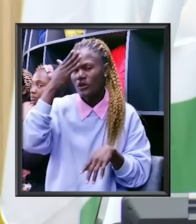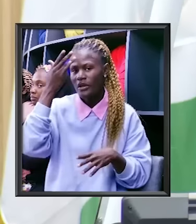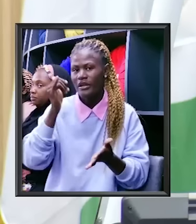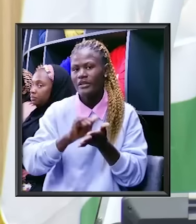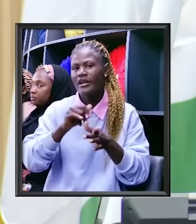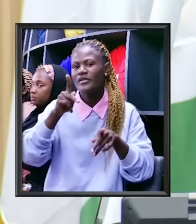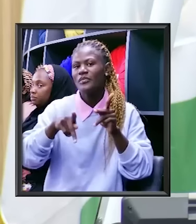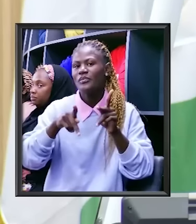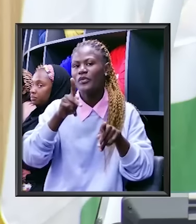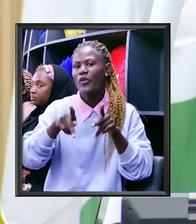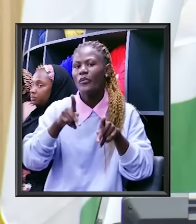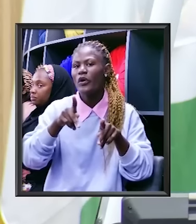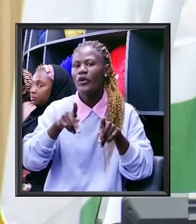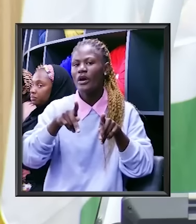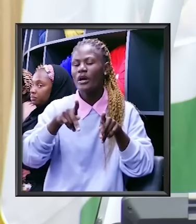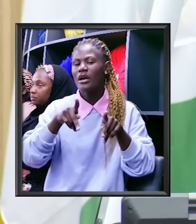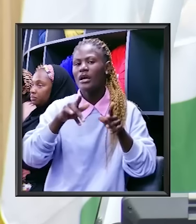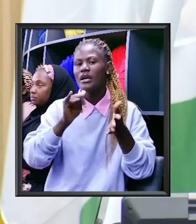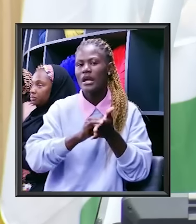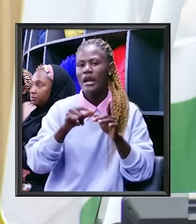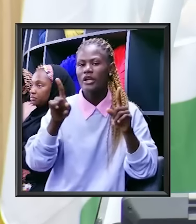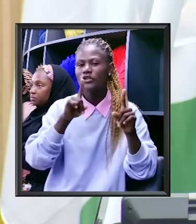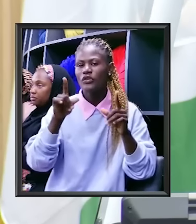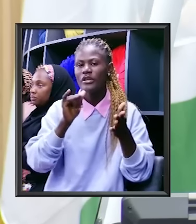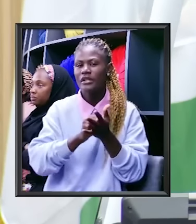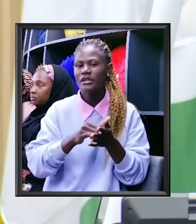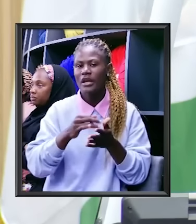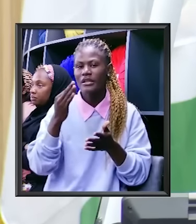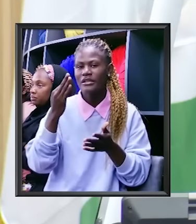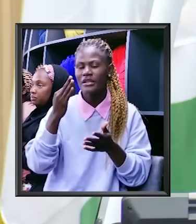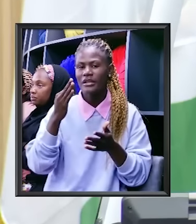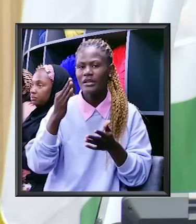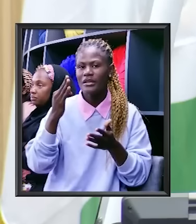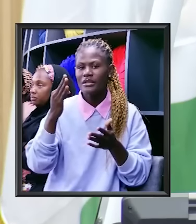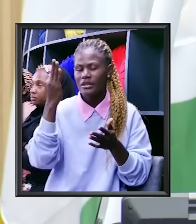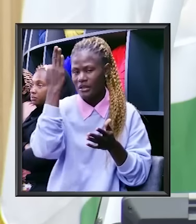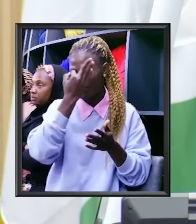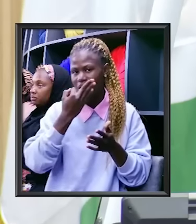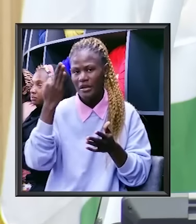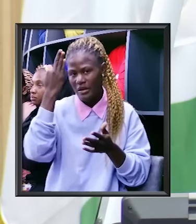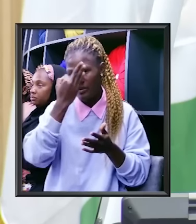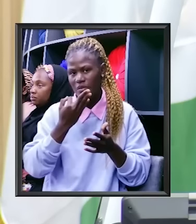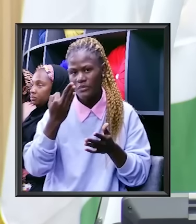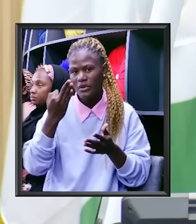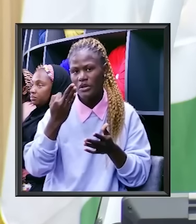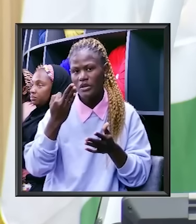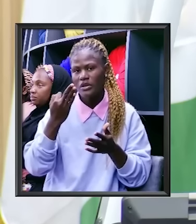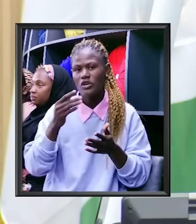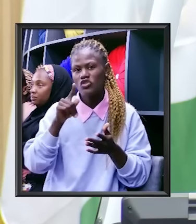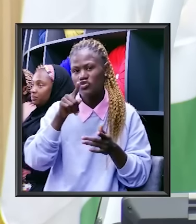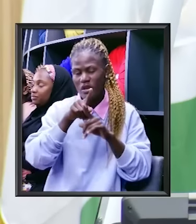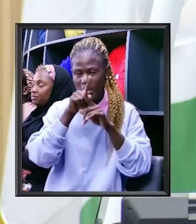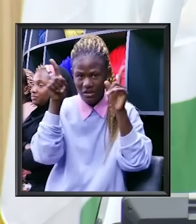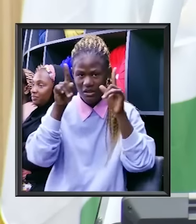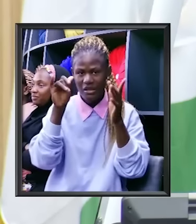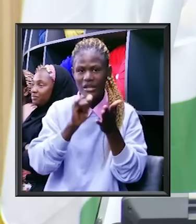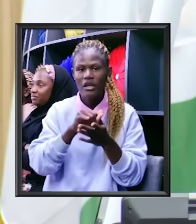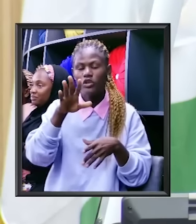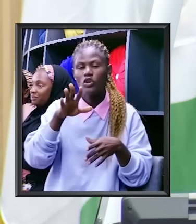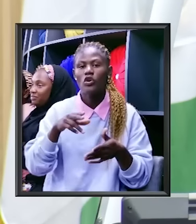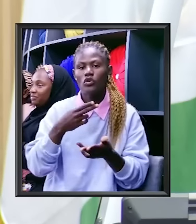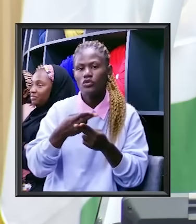drama. Now sources then they do in their own side. But you don't they distracted, so tell your soup burn. And no be this kind of time